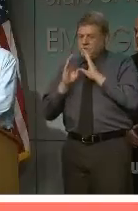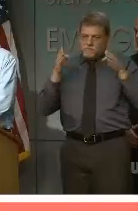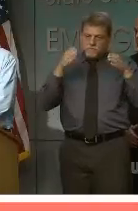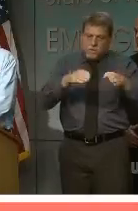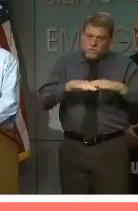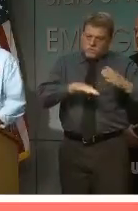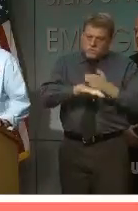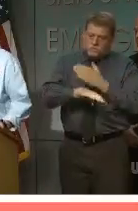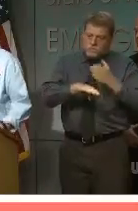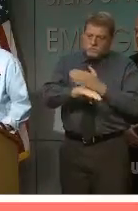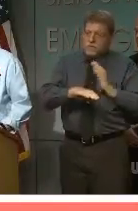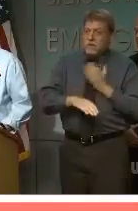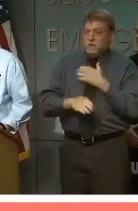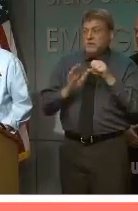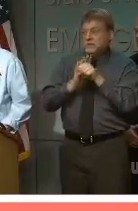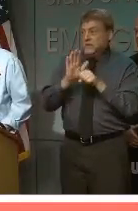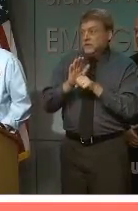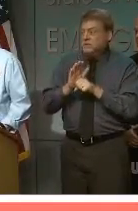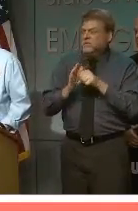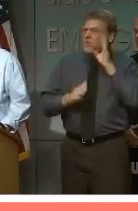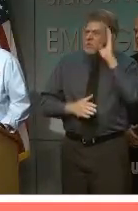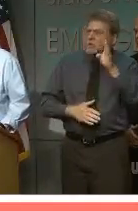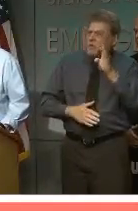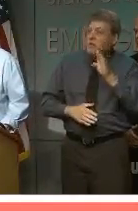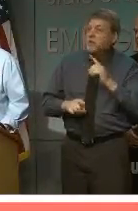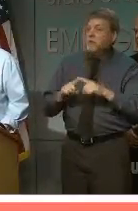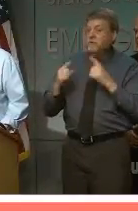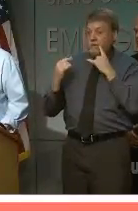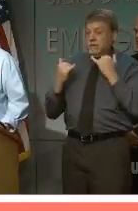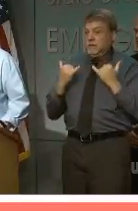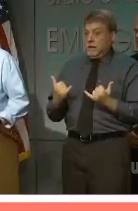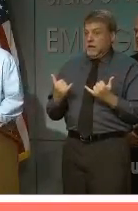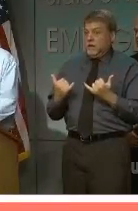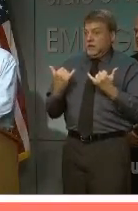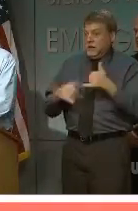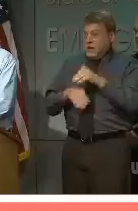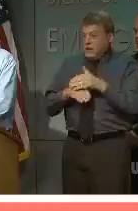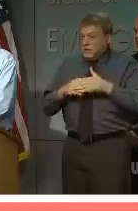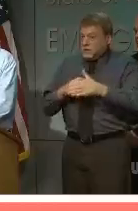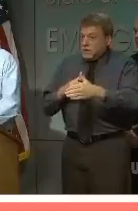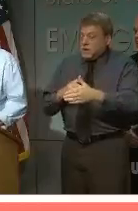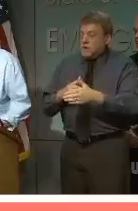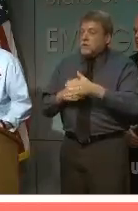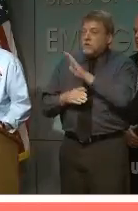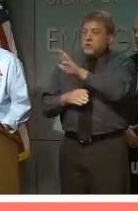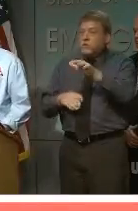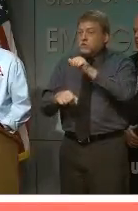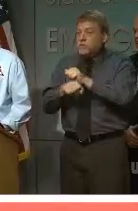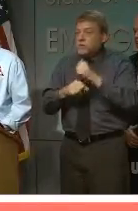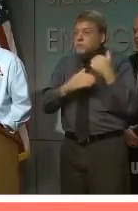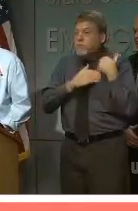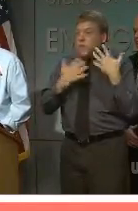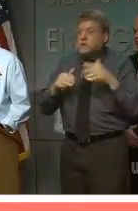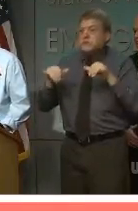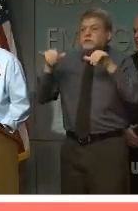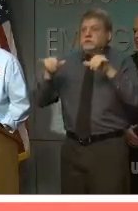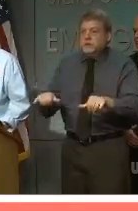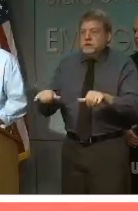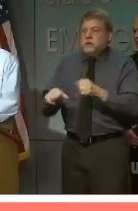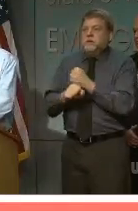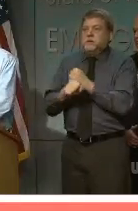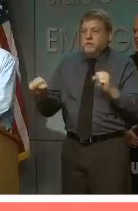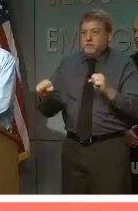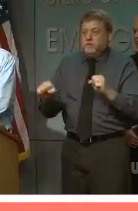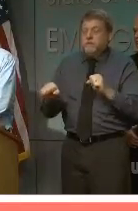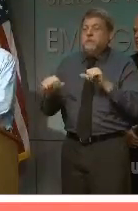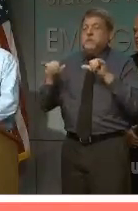state. But tonight, I urge people to hunker down and stay safe until Michael